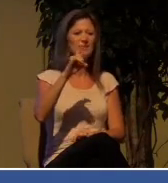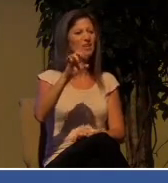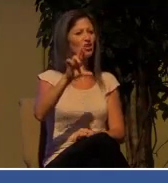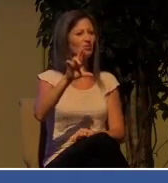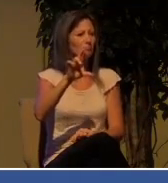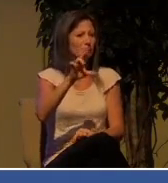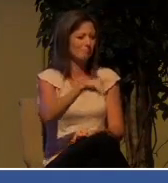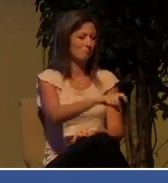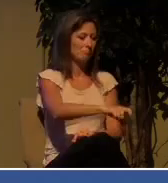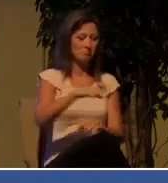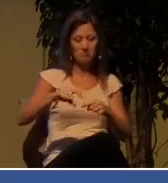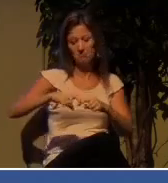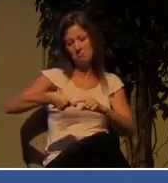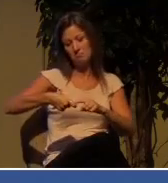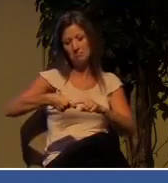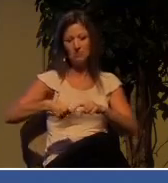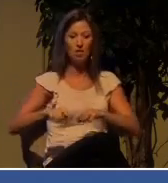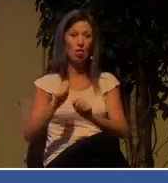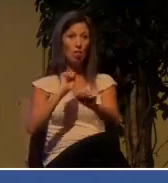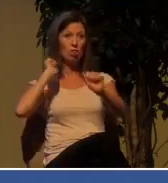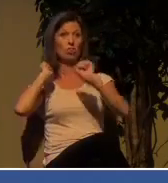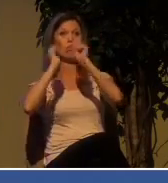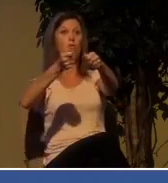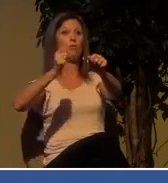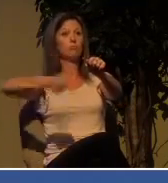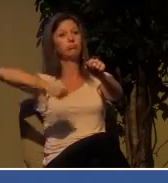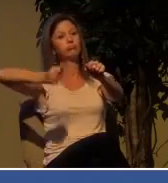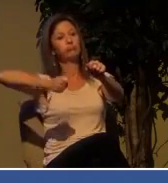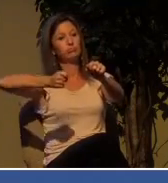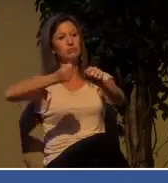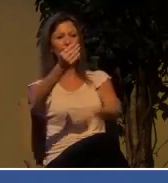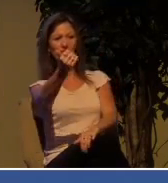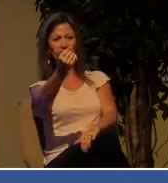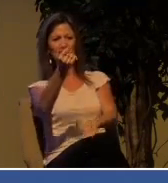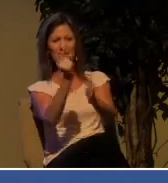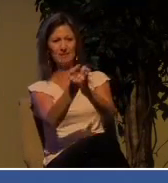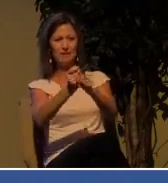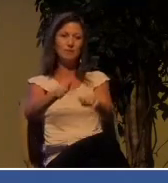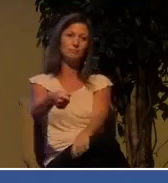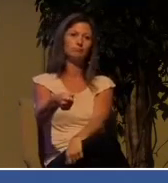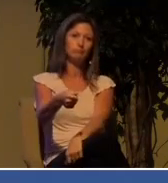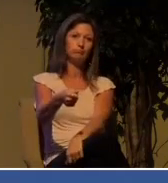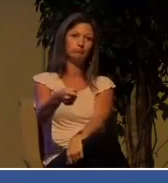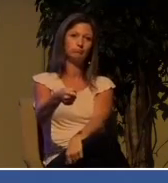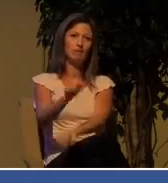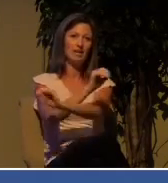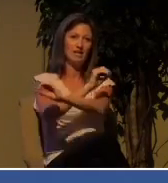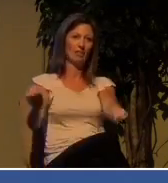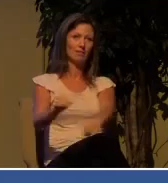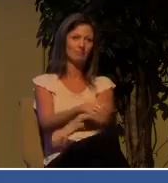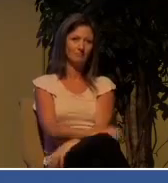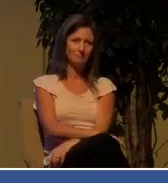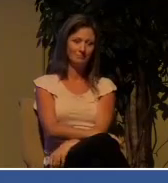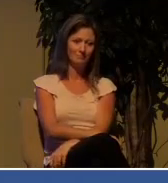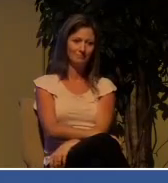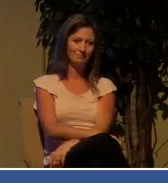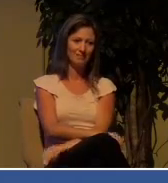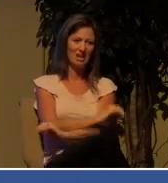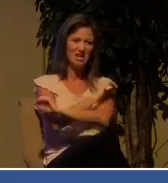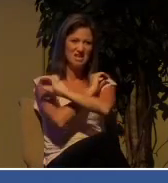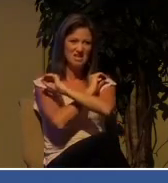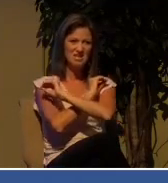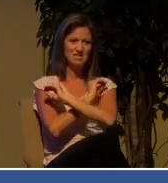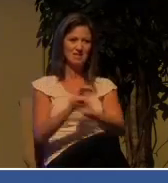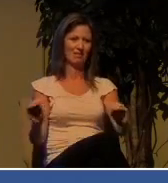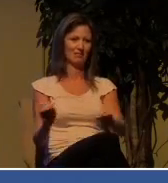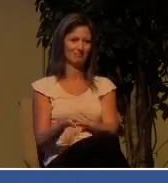line, threw it out, and I worked that for about 15 minutes. Nothing. Absolutely nothing